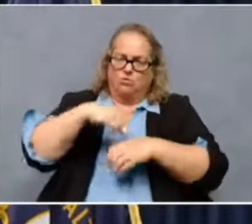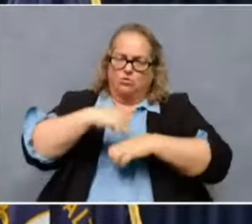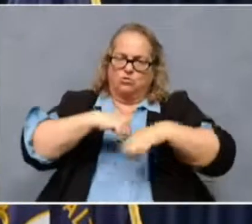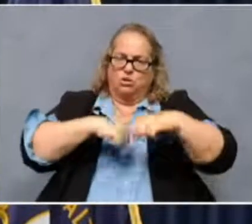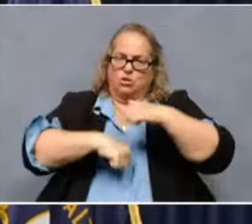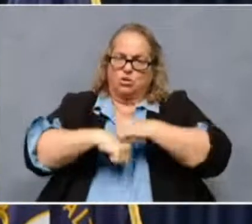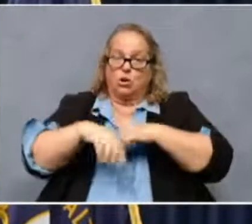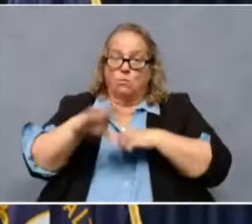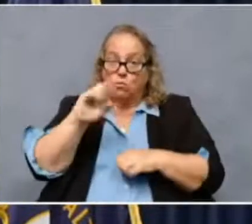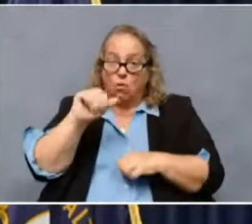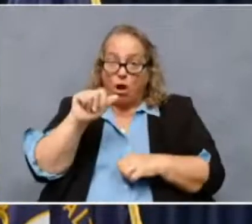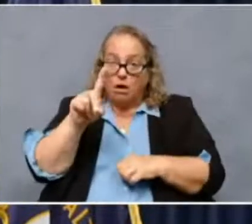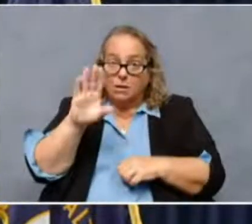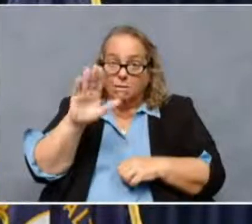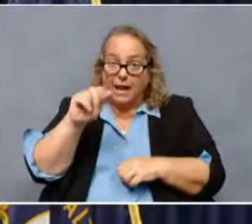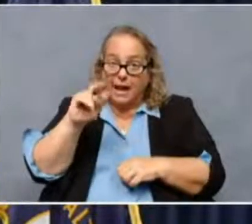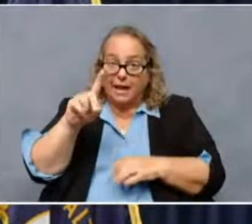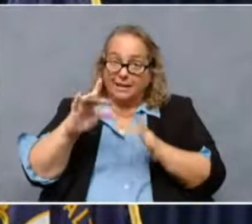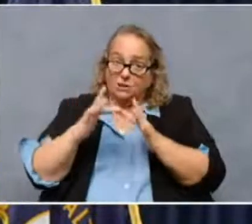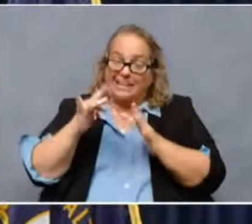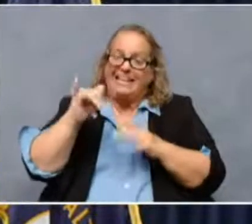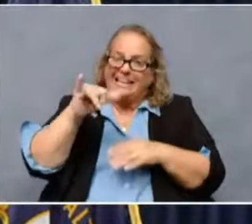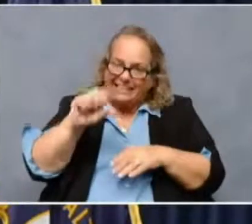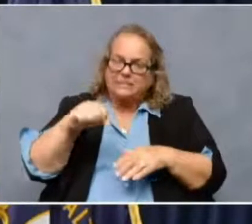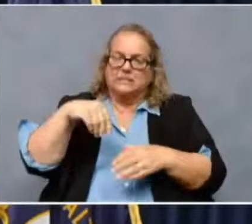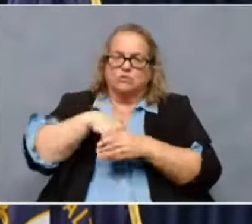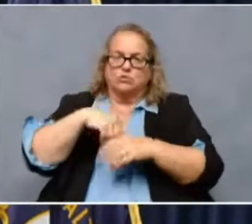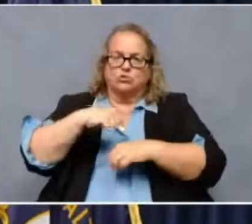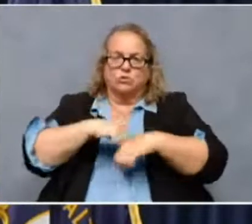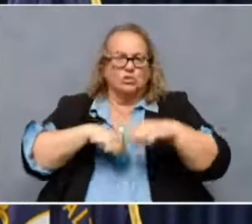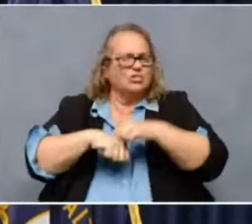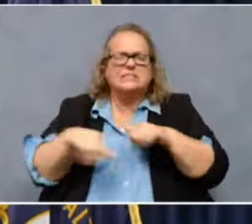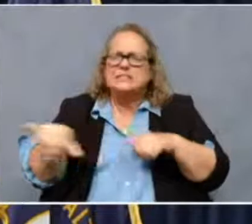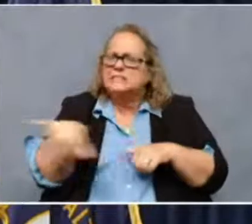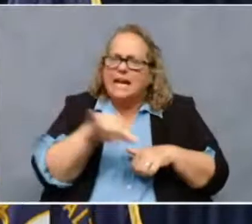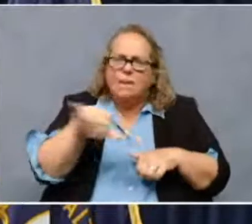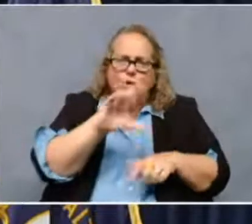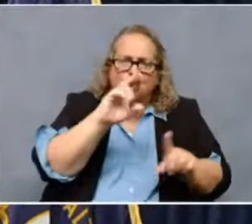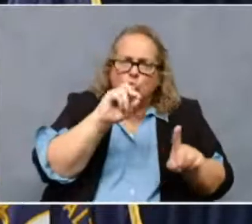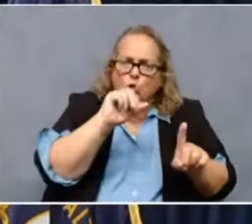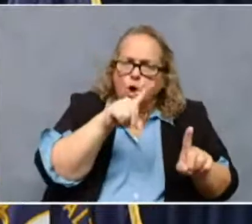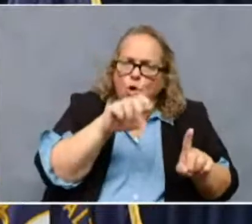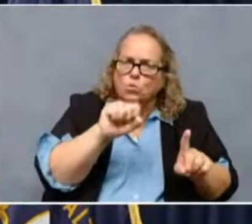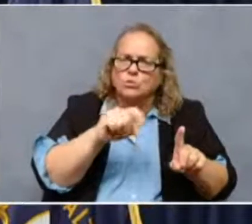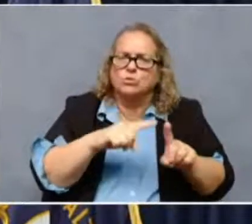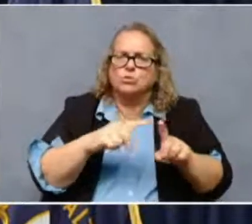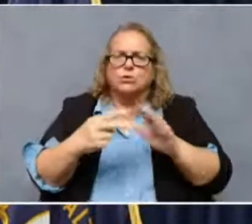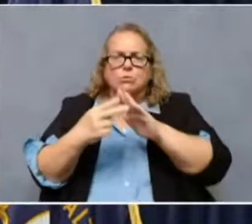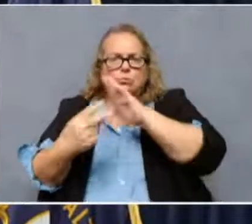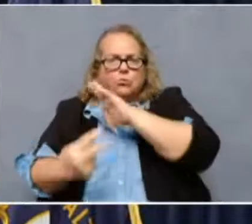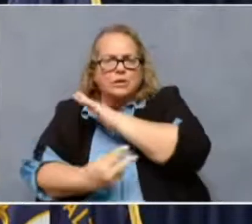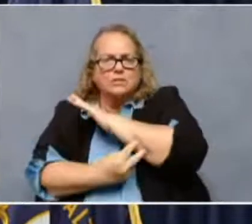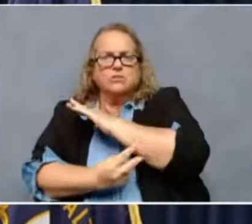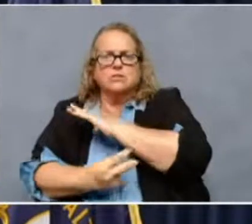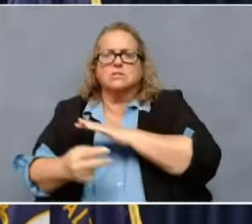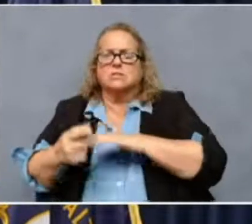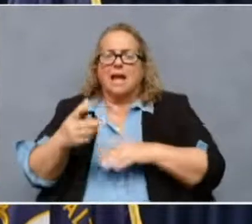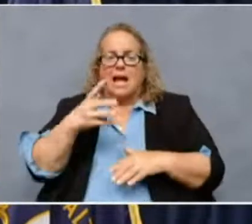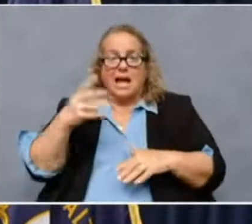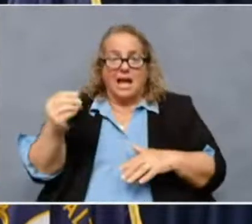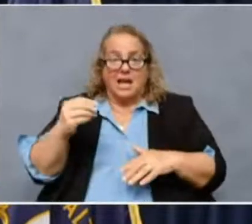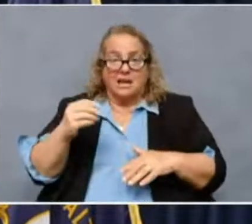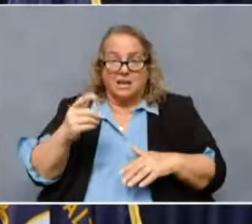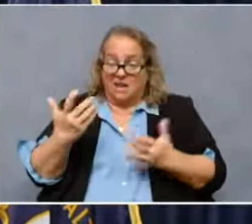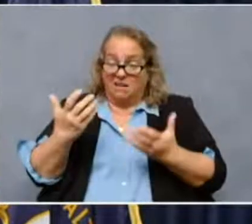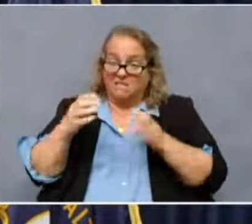is infrastructure, like roads and like bridges. And investments in our crumbling infrastructure